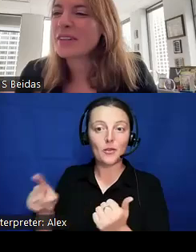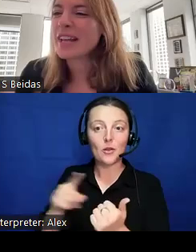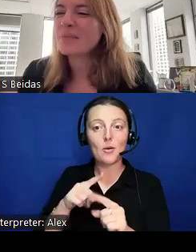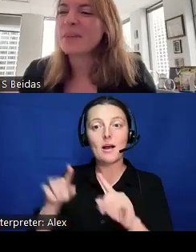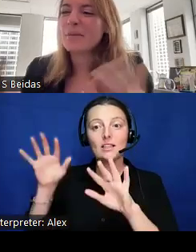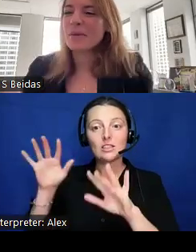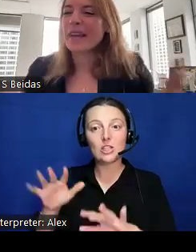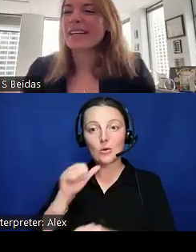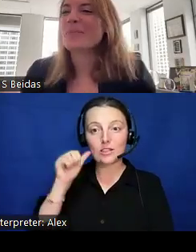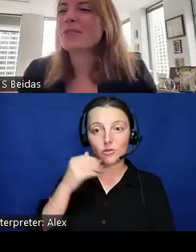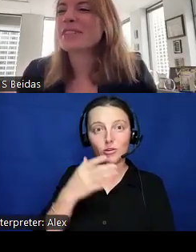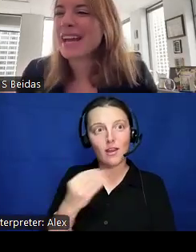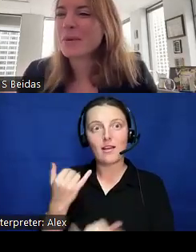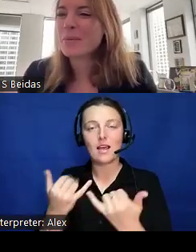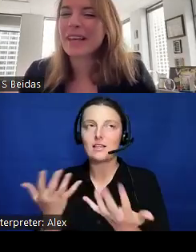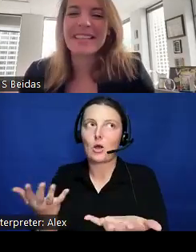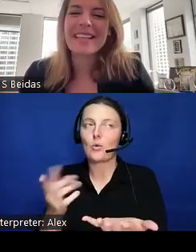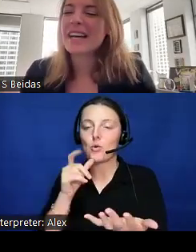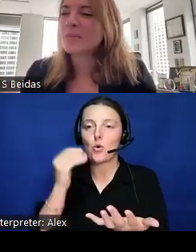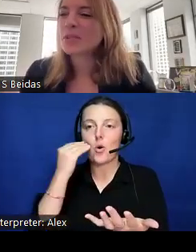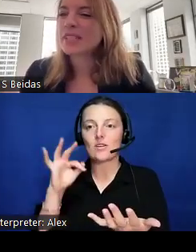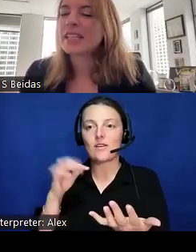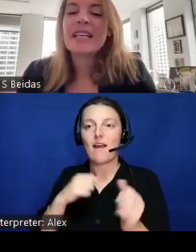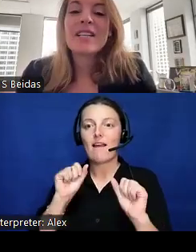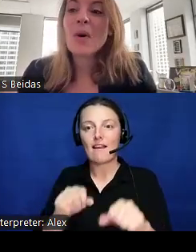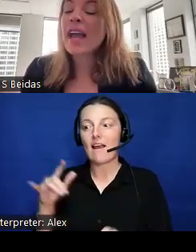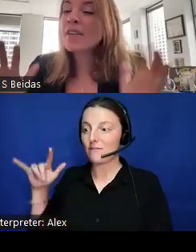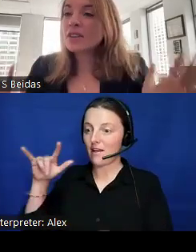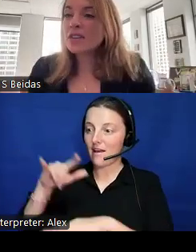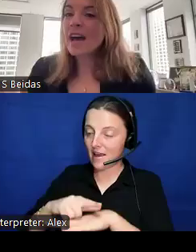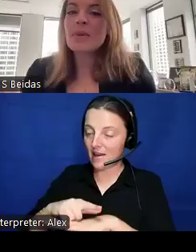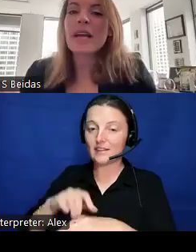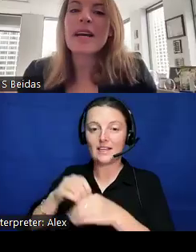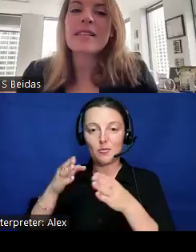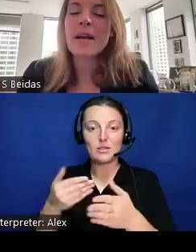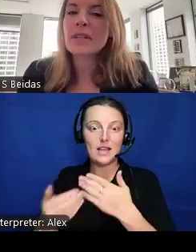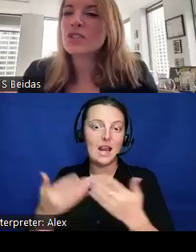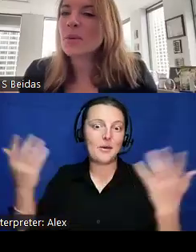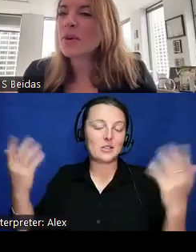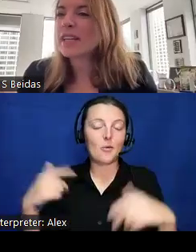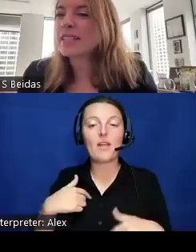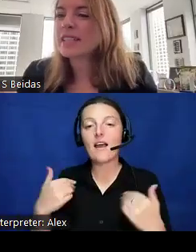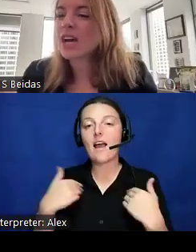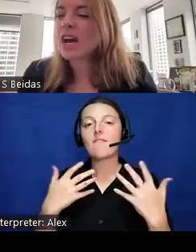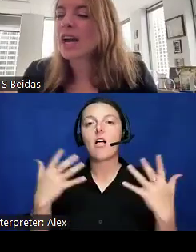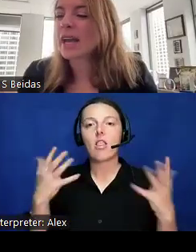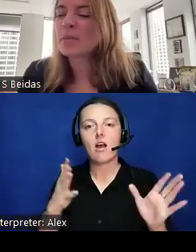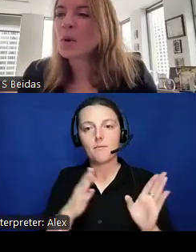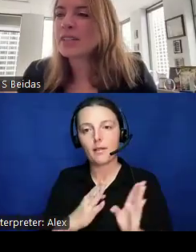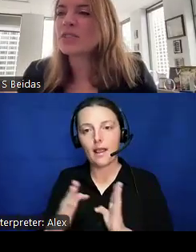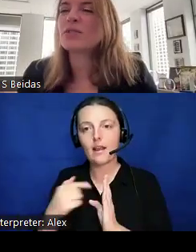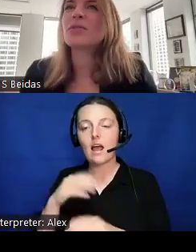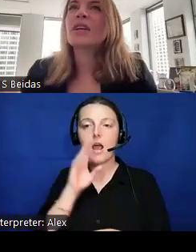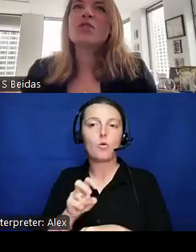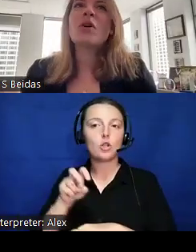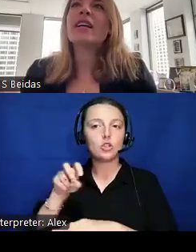who knows if I would have even have been able to make it in person had we planned it in person. So I have a lot planned. I'm going to jump right into the